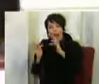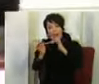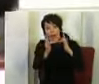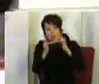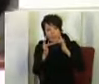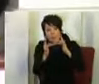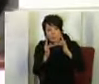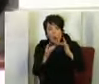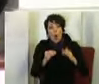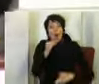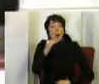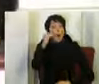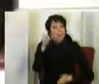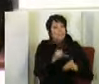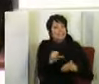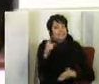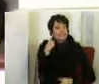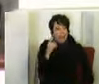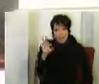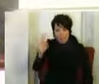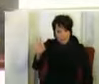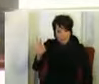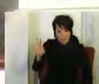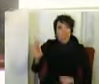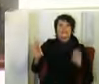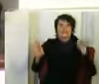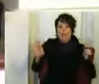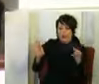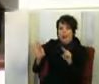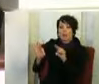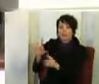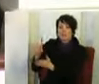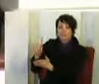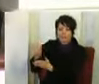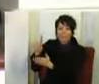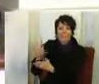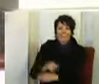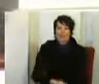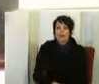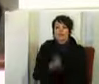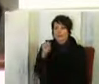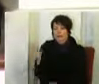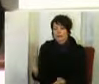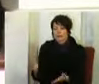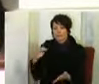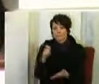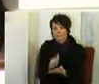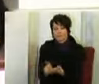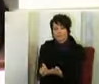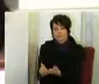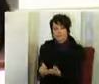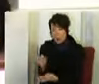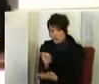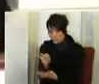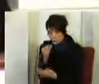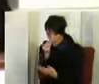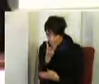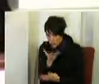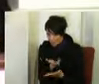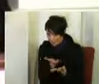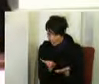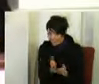the homepage, you will find a little button that we encourage you to click on right now so that you can sign in for us. Please let us know that you've been